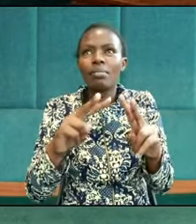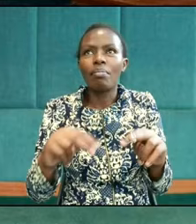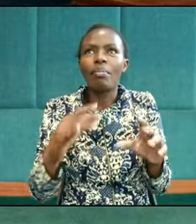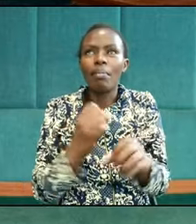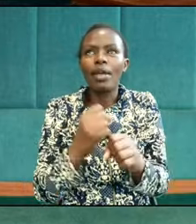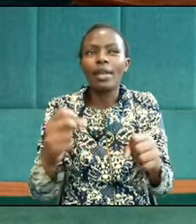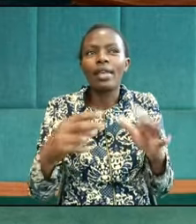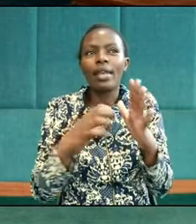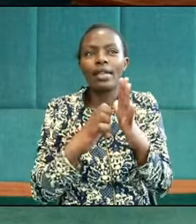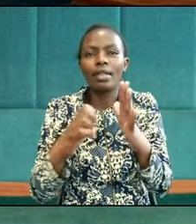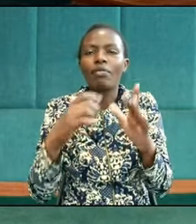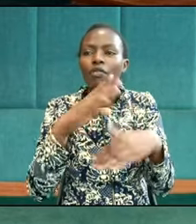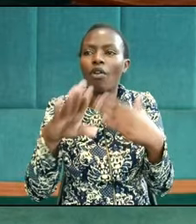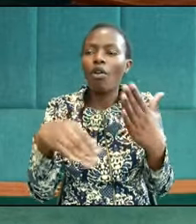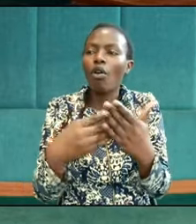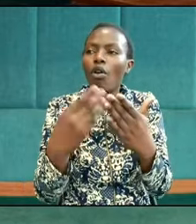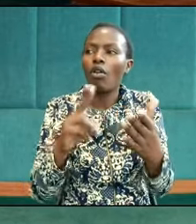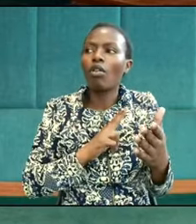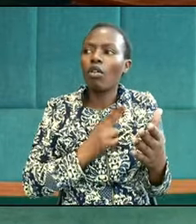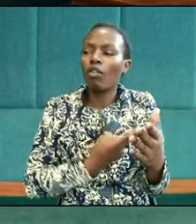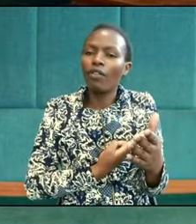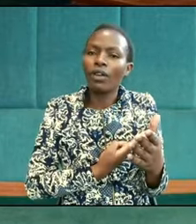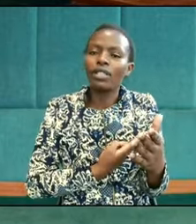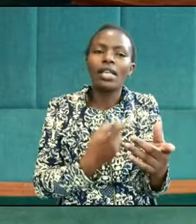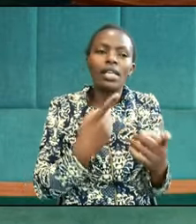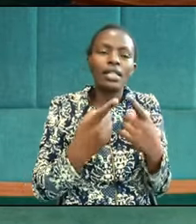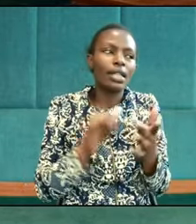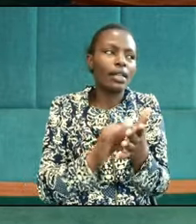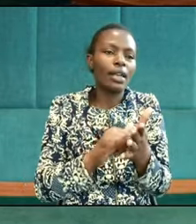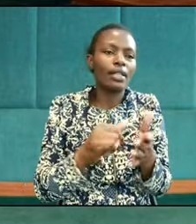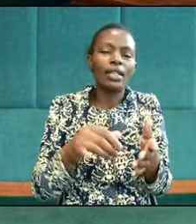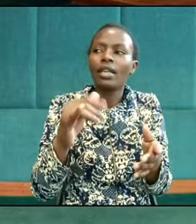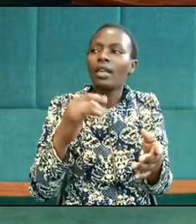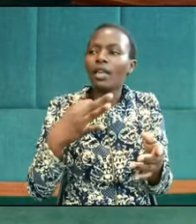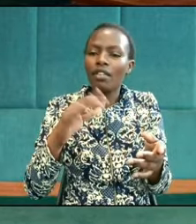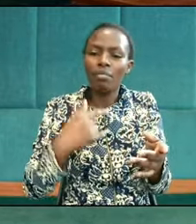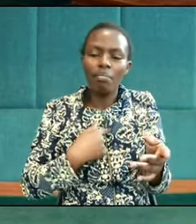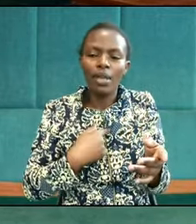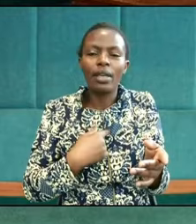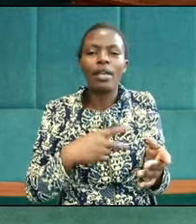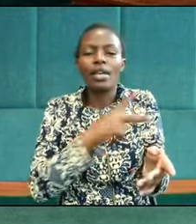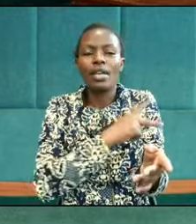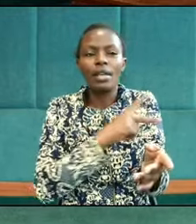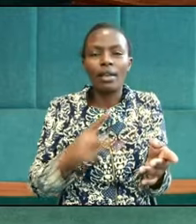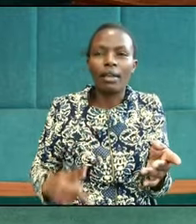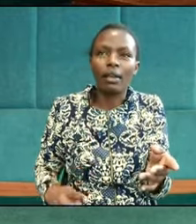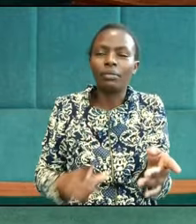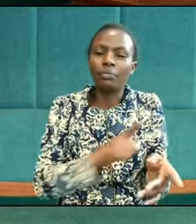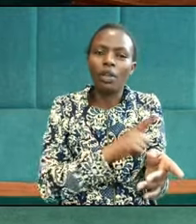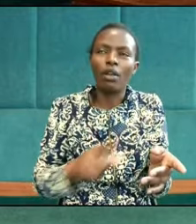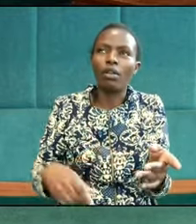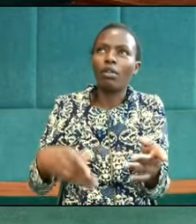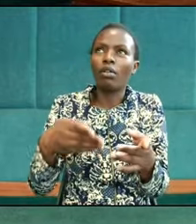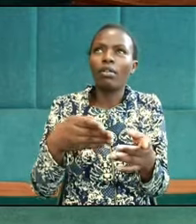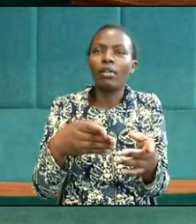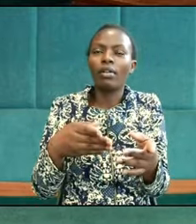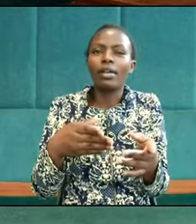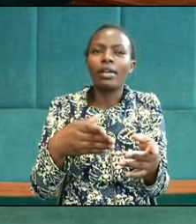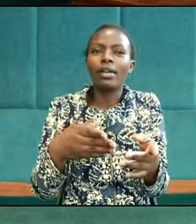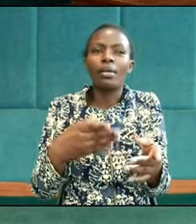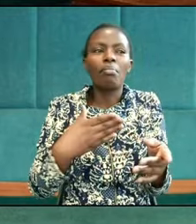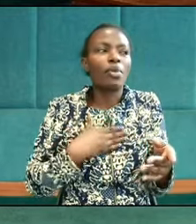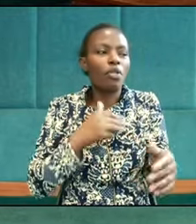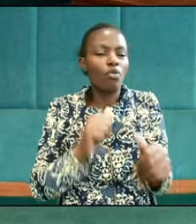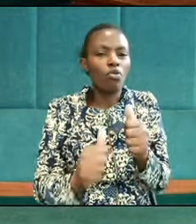us, and he said, if I then, your Lord and teacher, have washed your feet, you